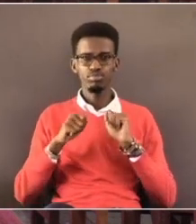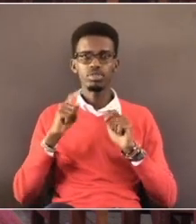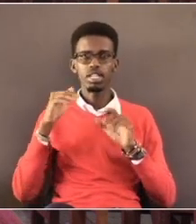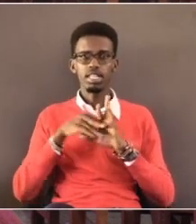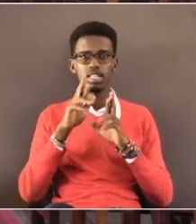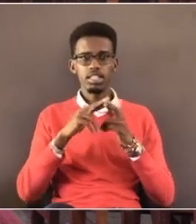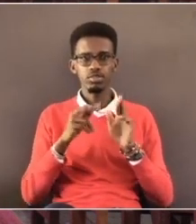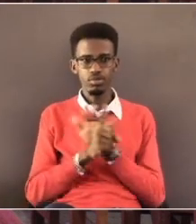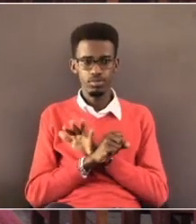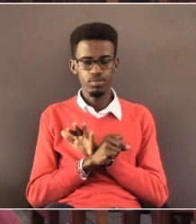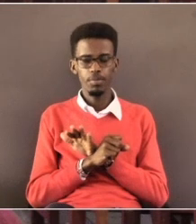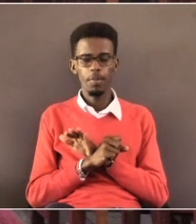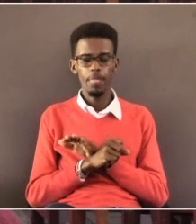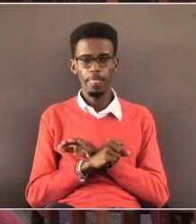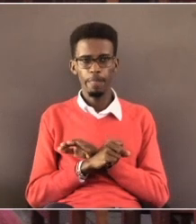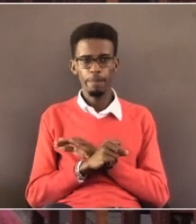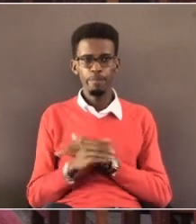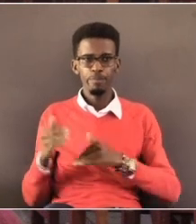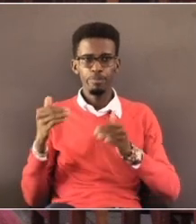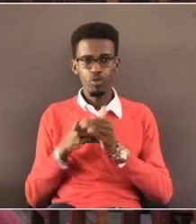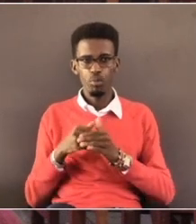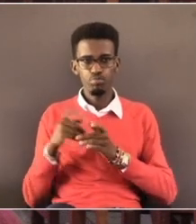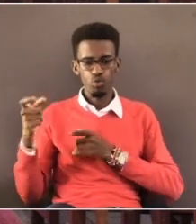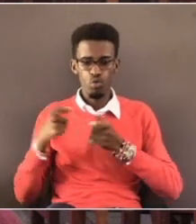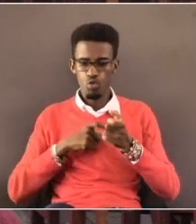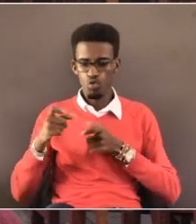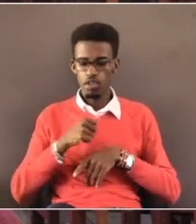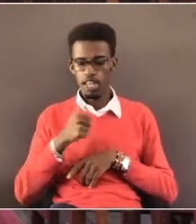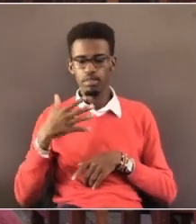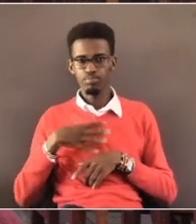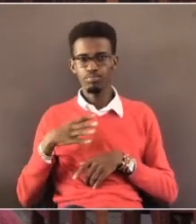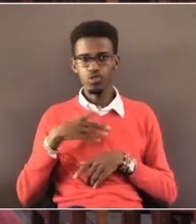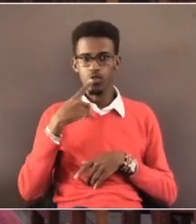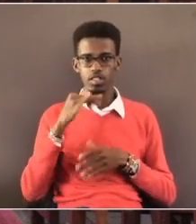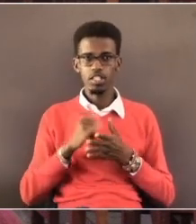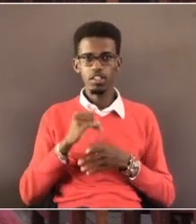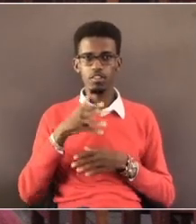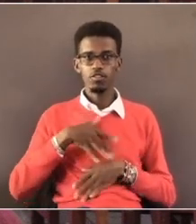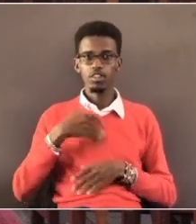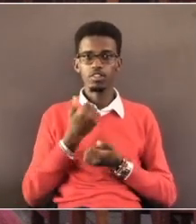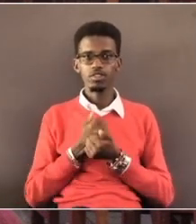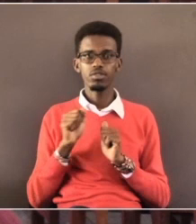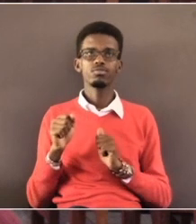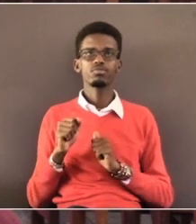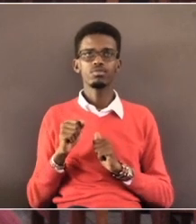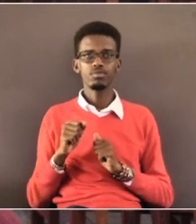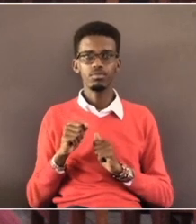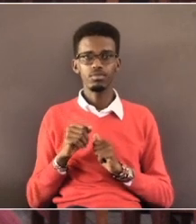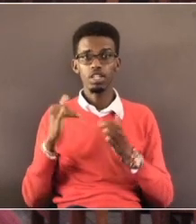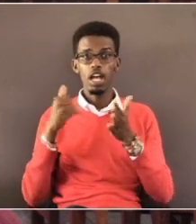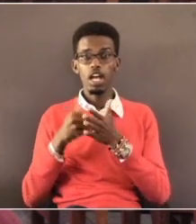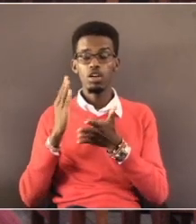the relationship, stop controlling other people so as to feel safe.